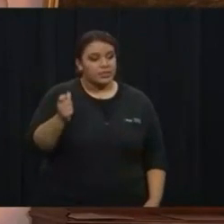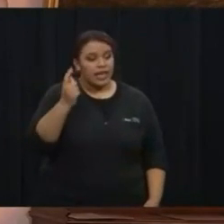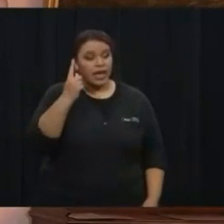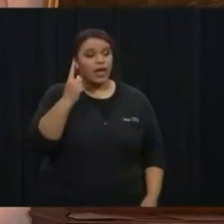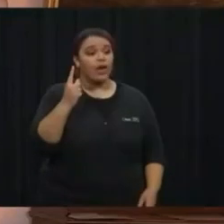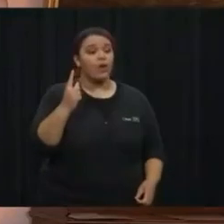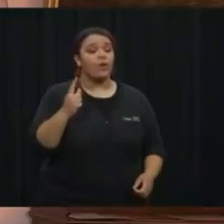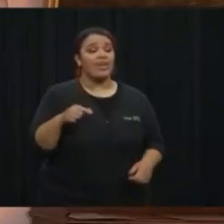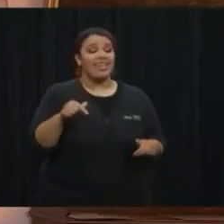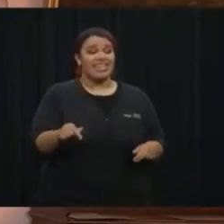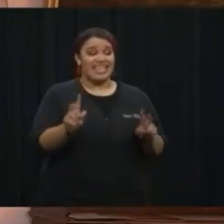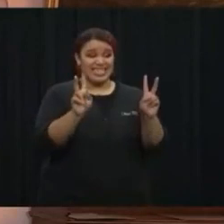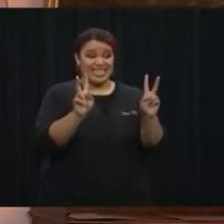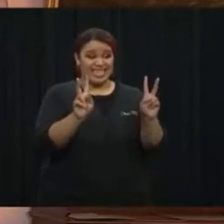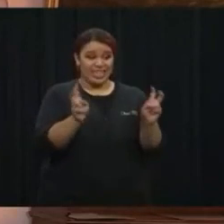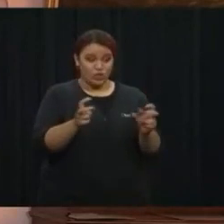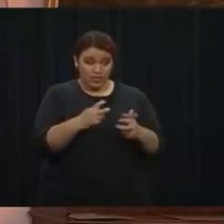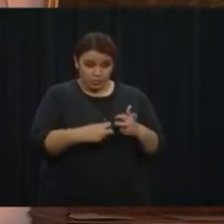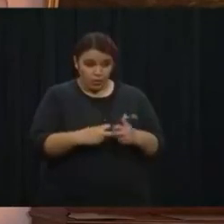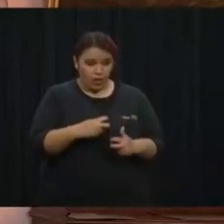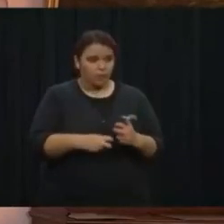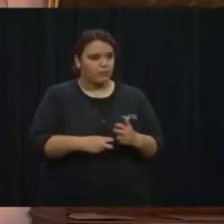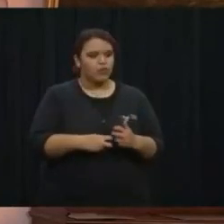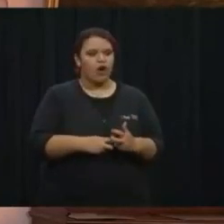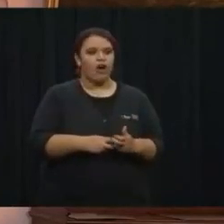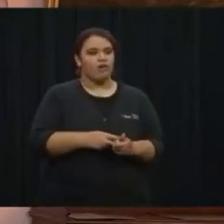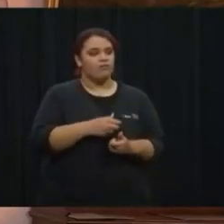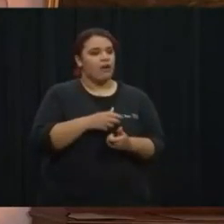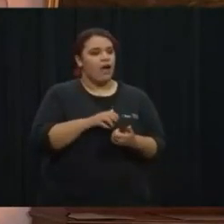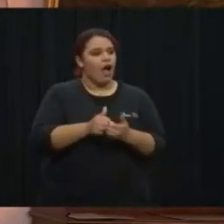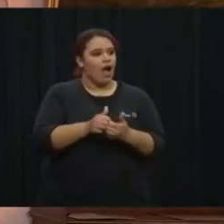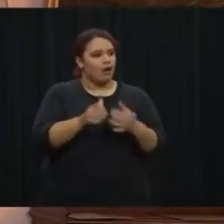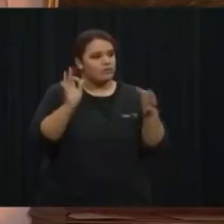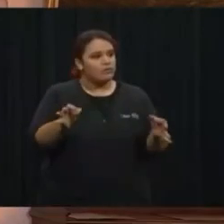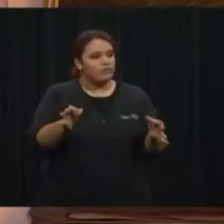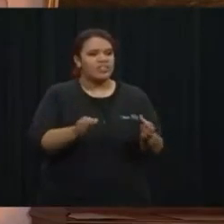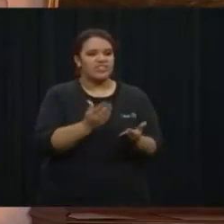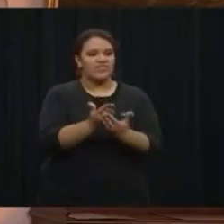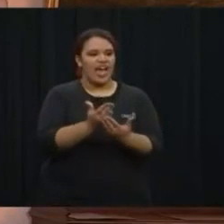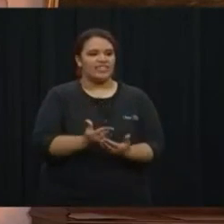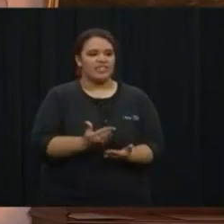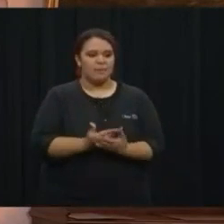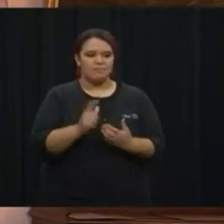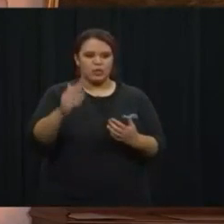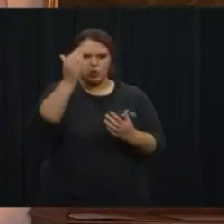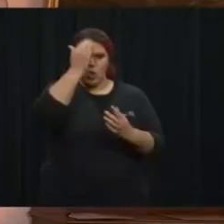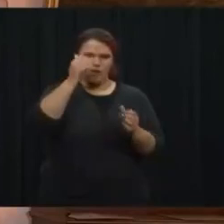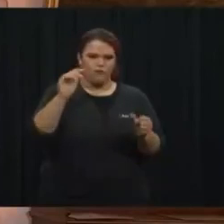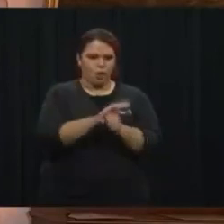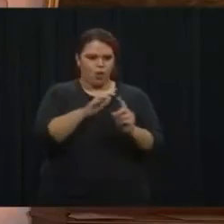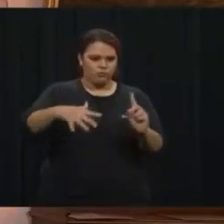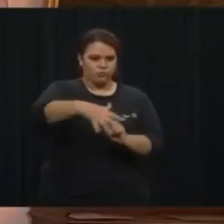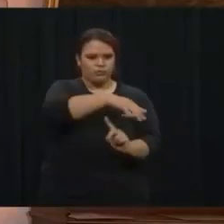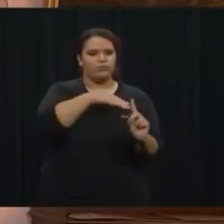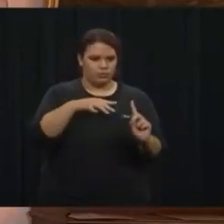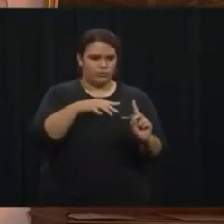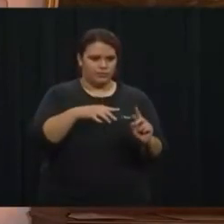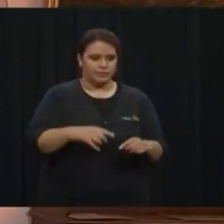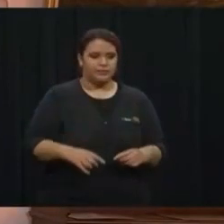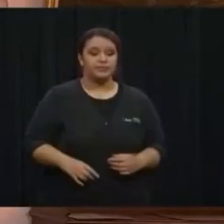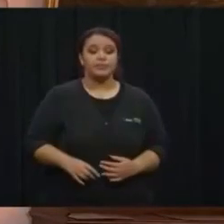equipment, and I know our teams are working on this. I want to say one thing. I am the doctor for 11.7 million